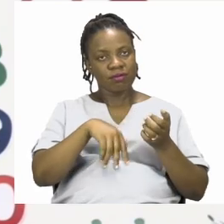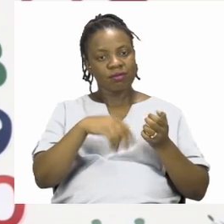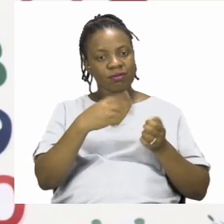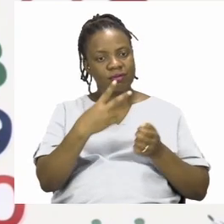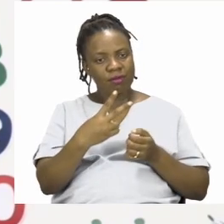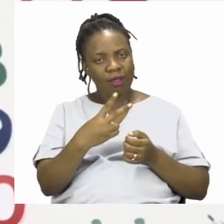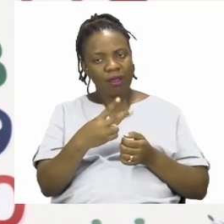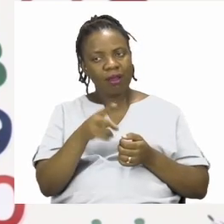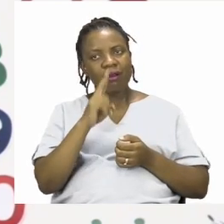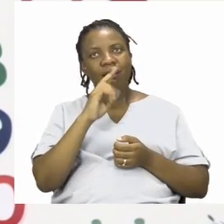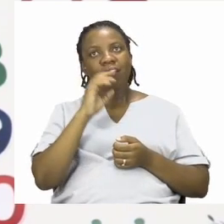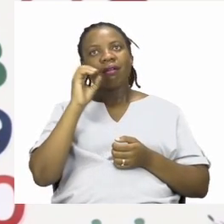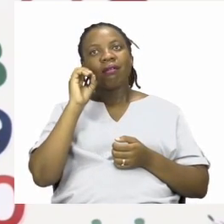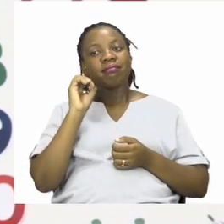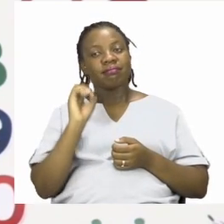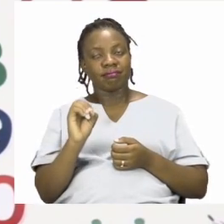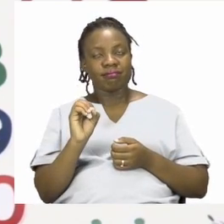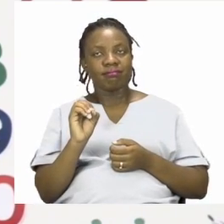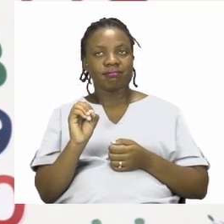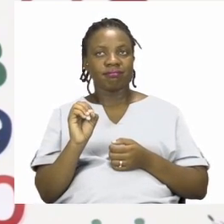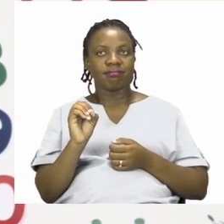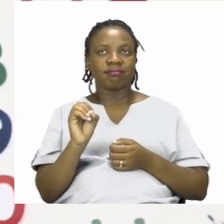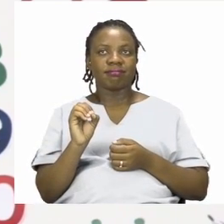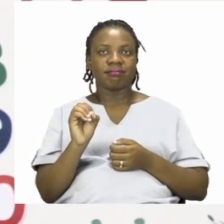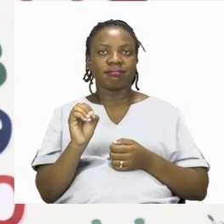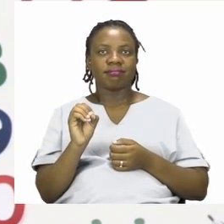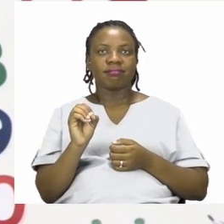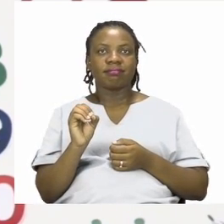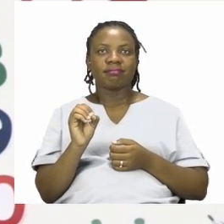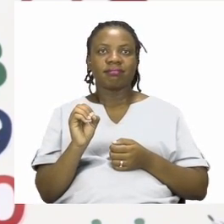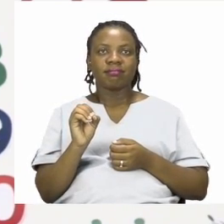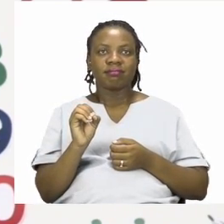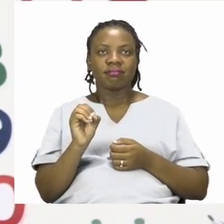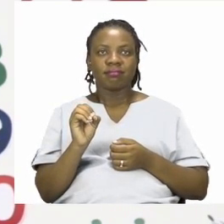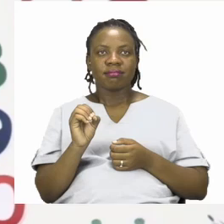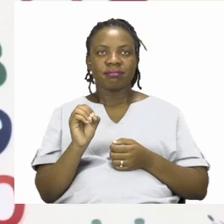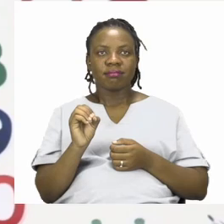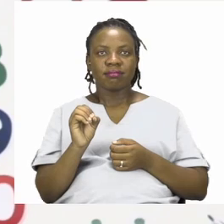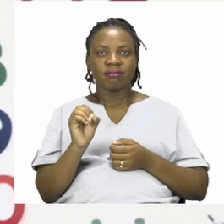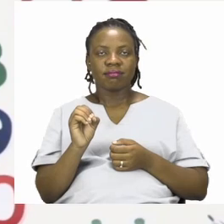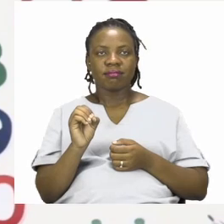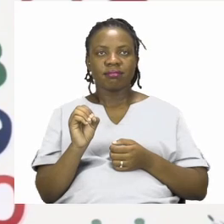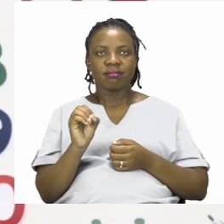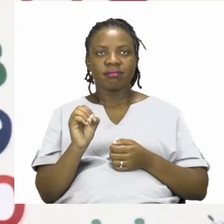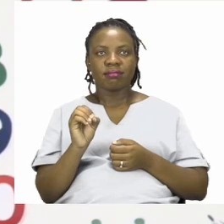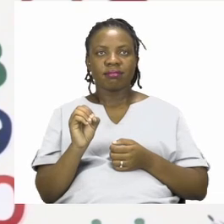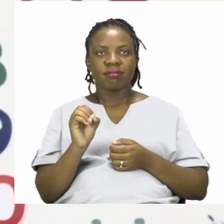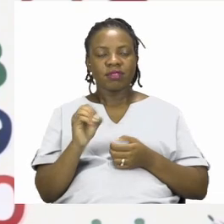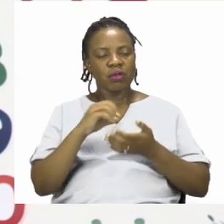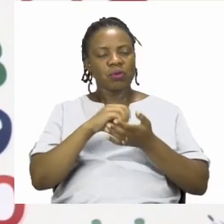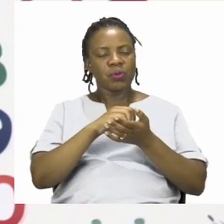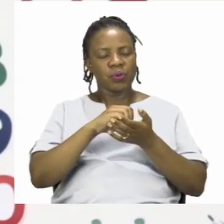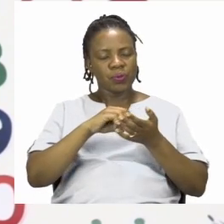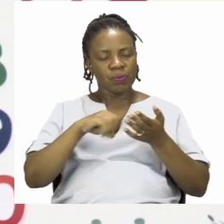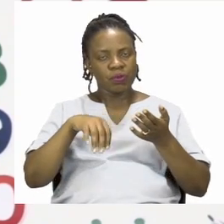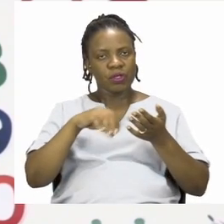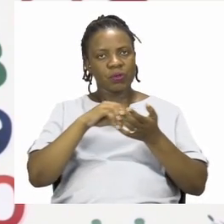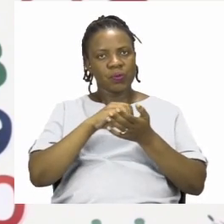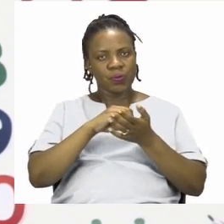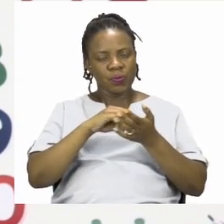minus 2 equals 0. Now remember, you have to minus all the